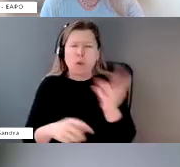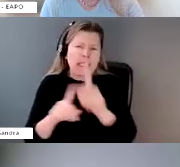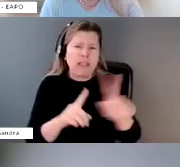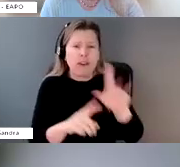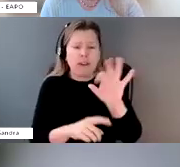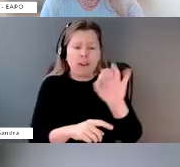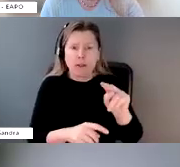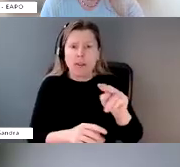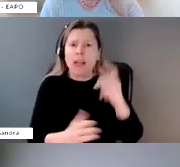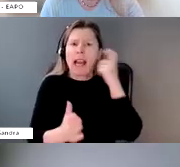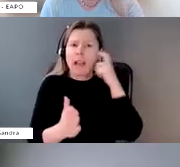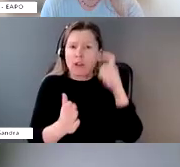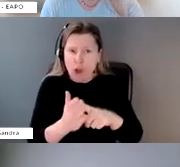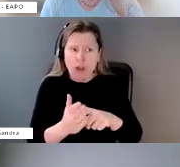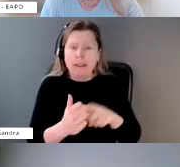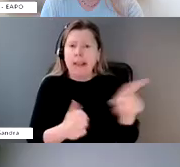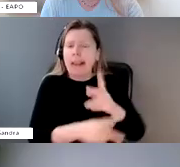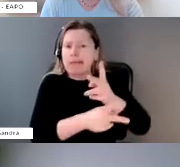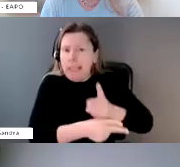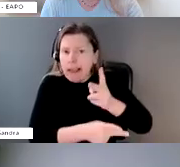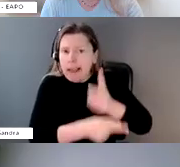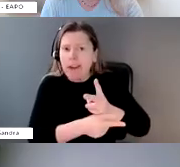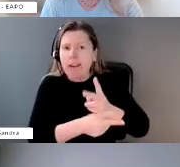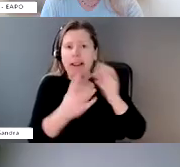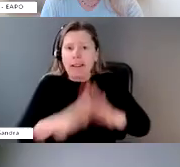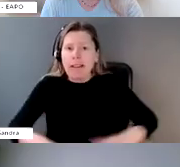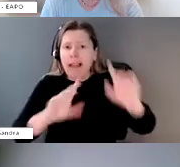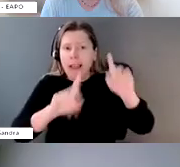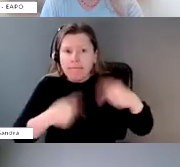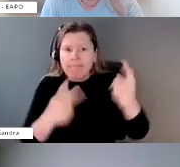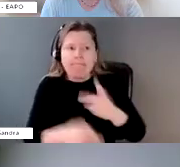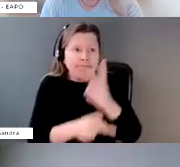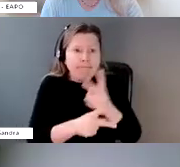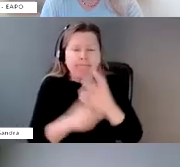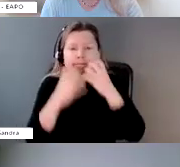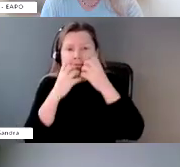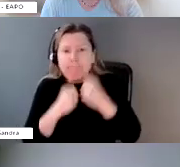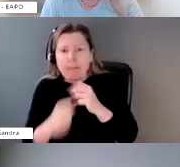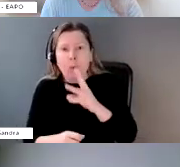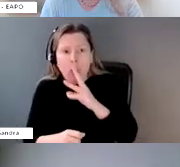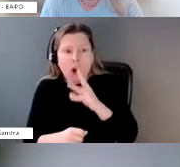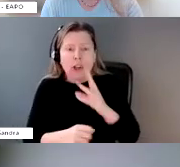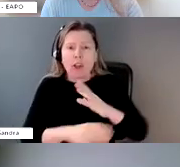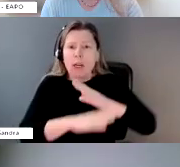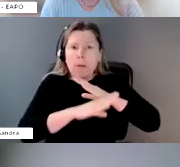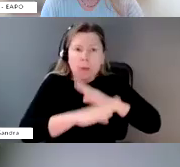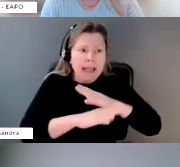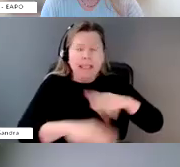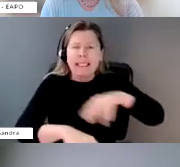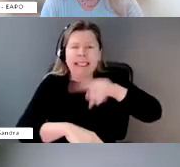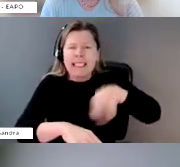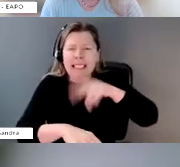their stewardship of this land and its waters as protectors of its natural